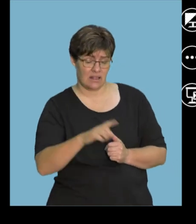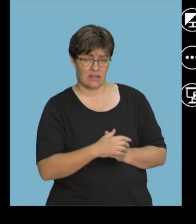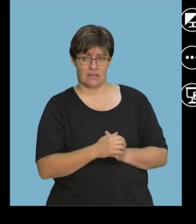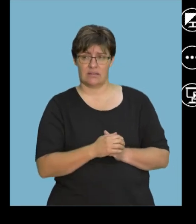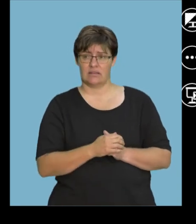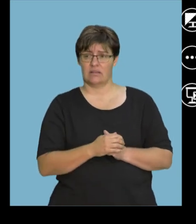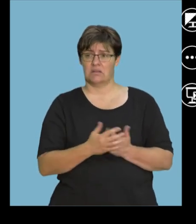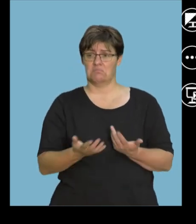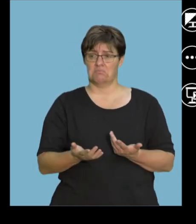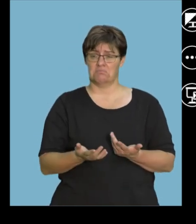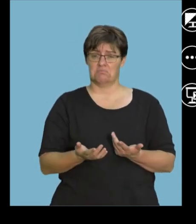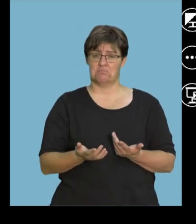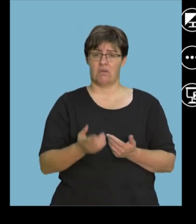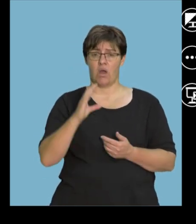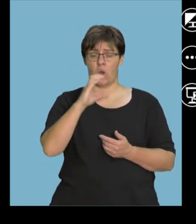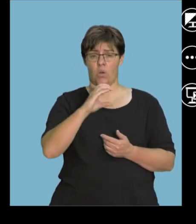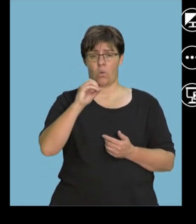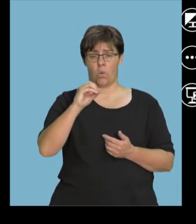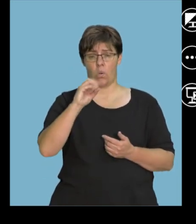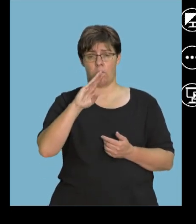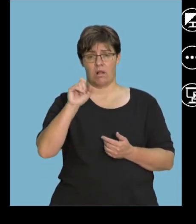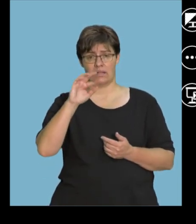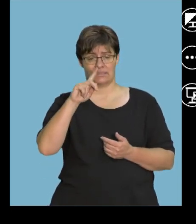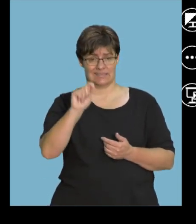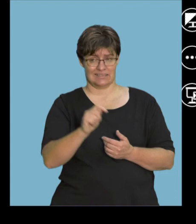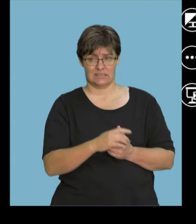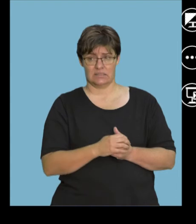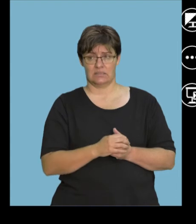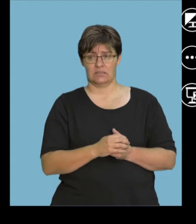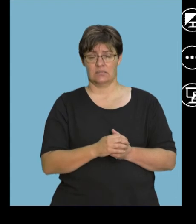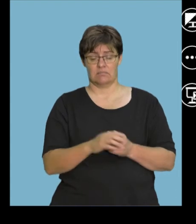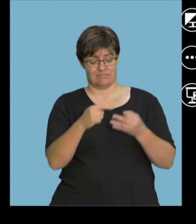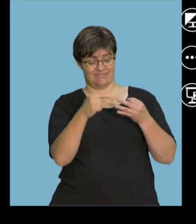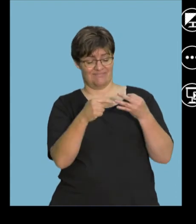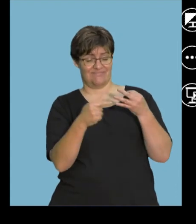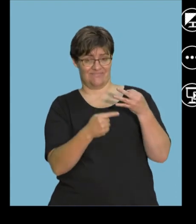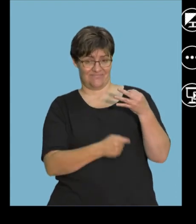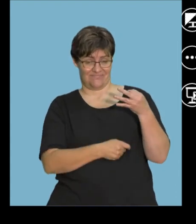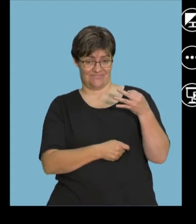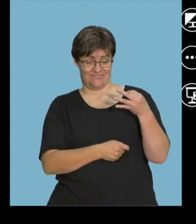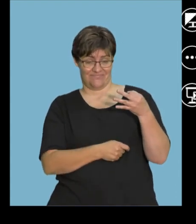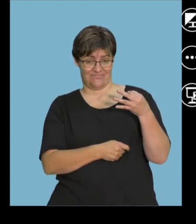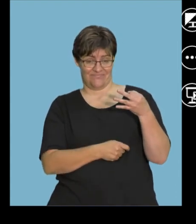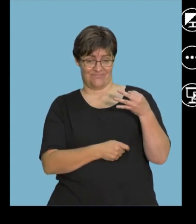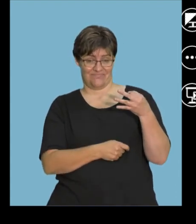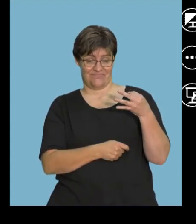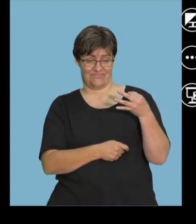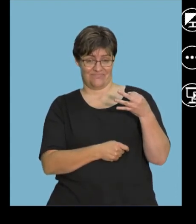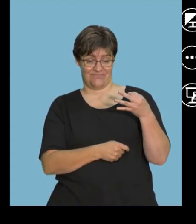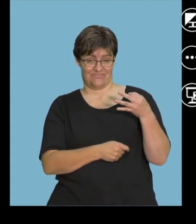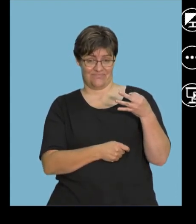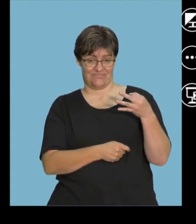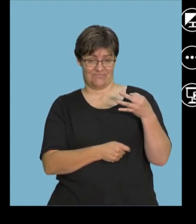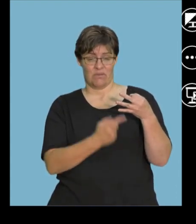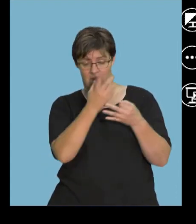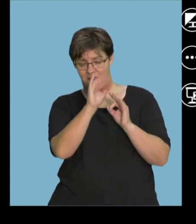nickel, as well as cobalt, okay, these are the 3 elements